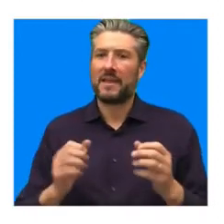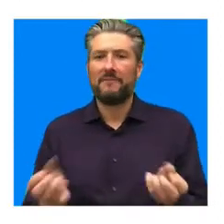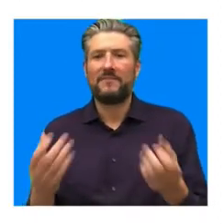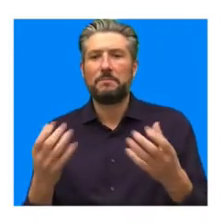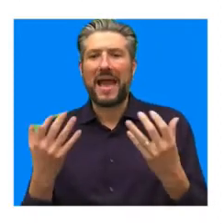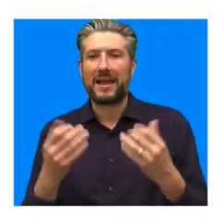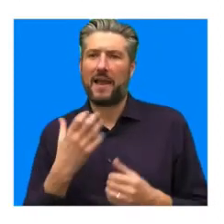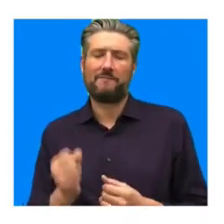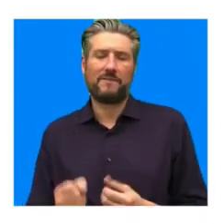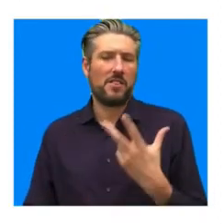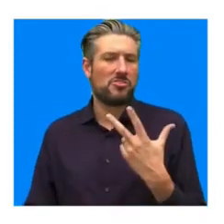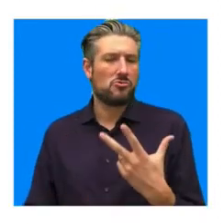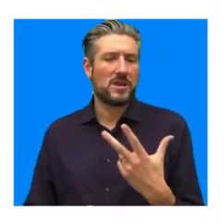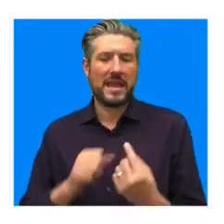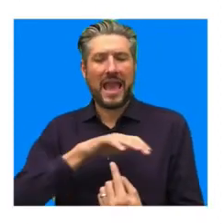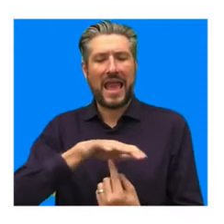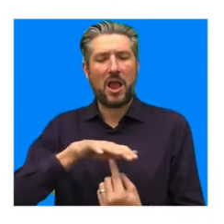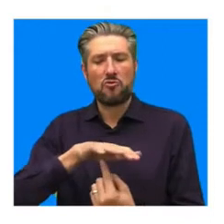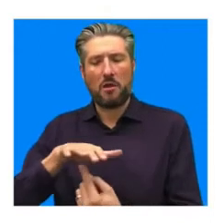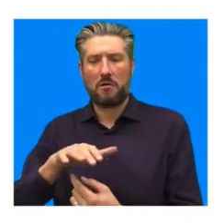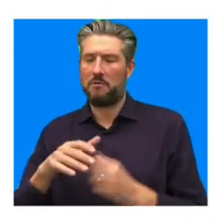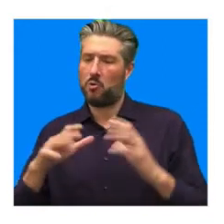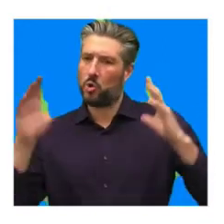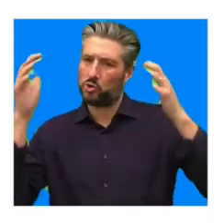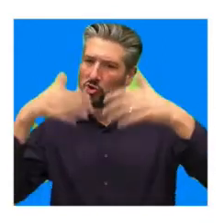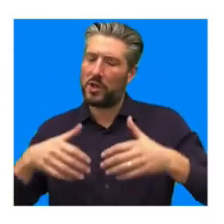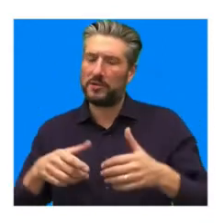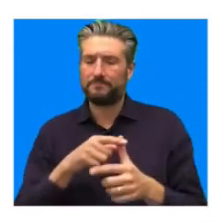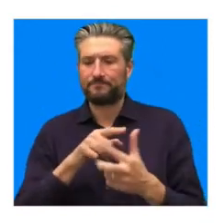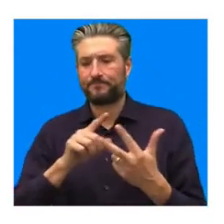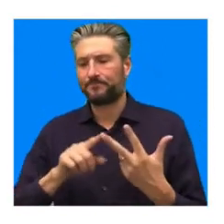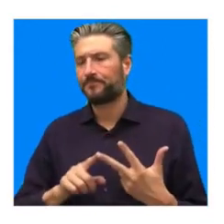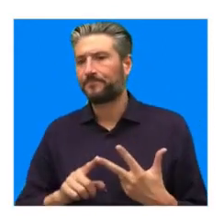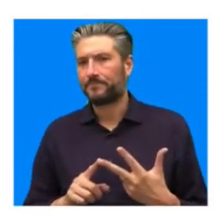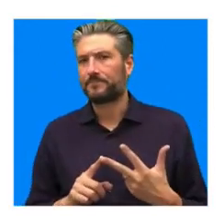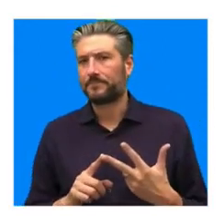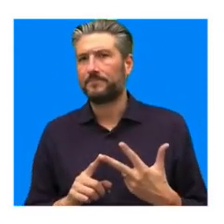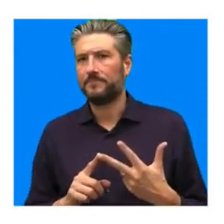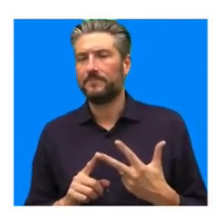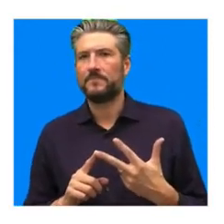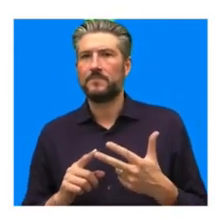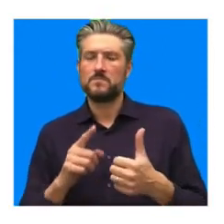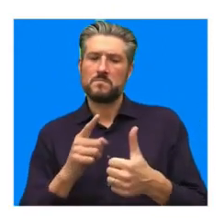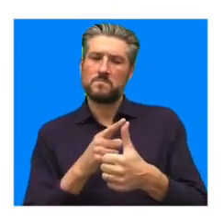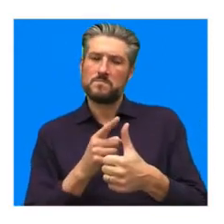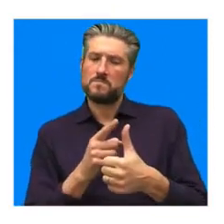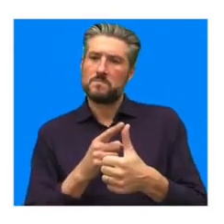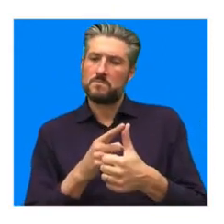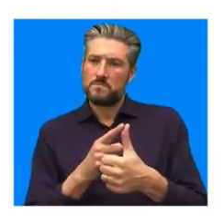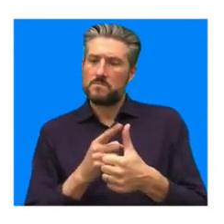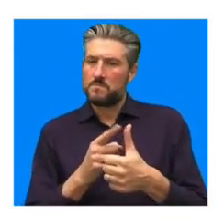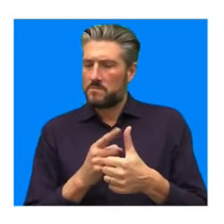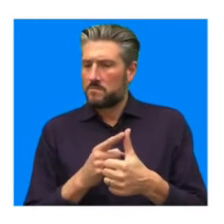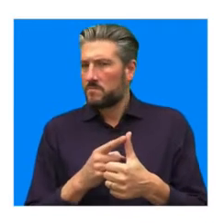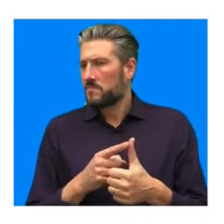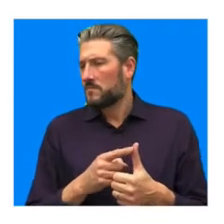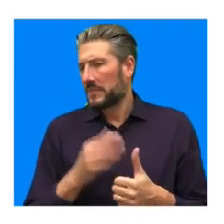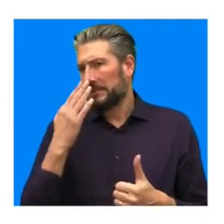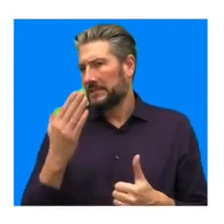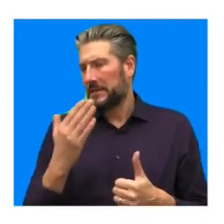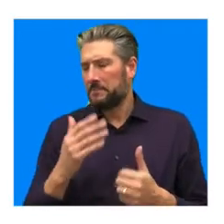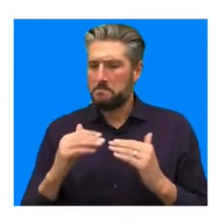with VOD, which obviously, I think that has generated more queries than anything else. So video on demand, and the